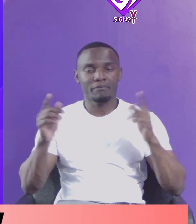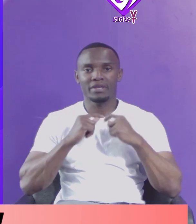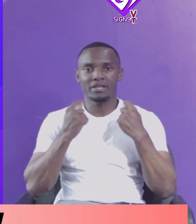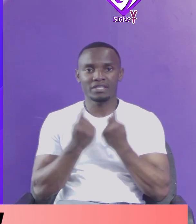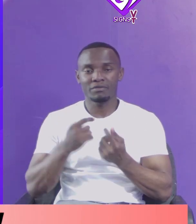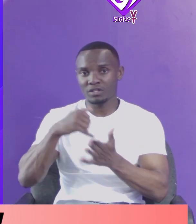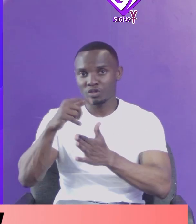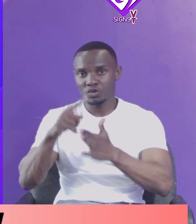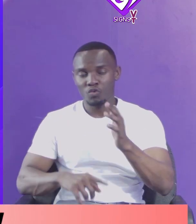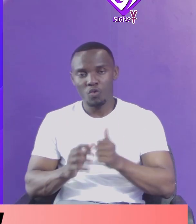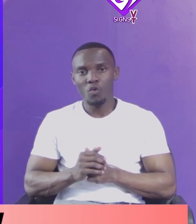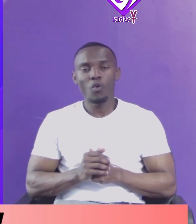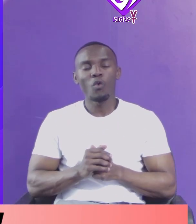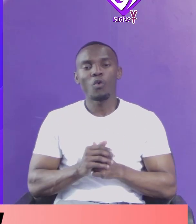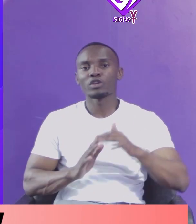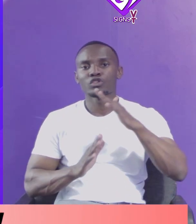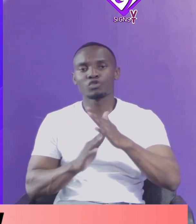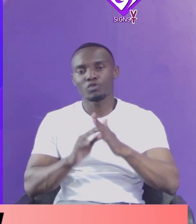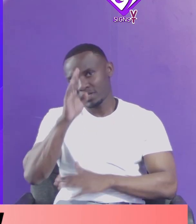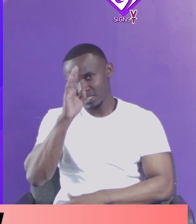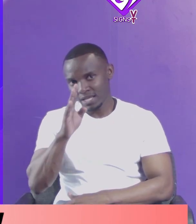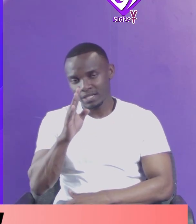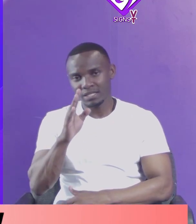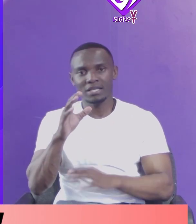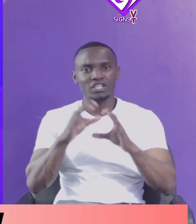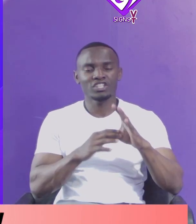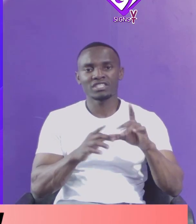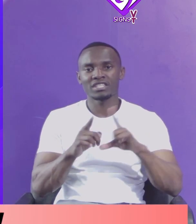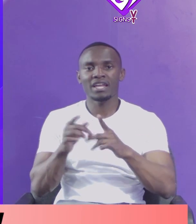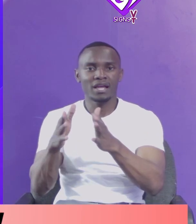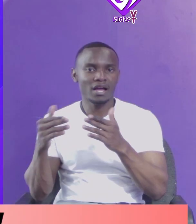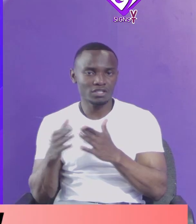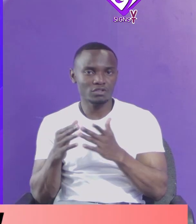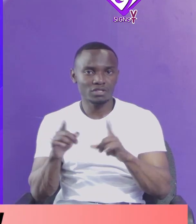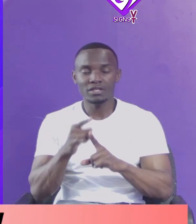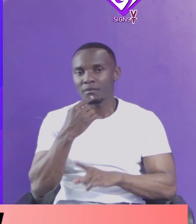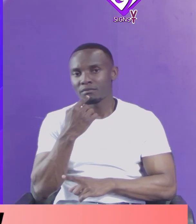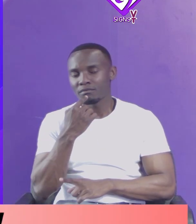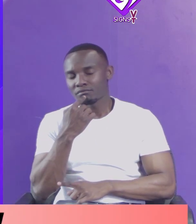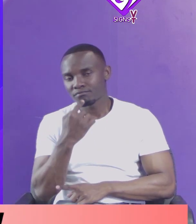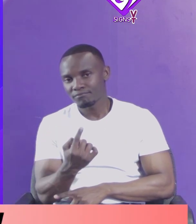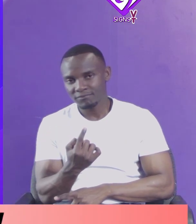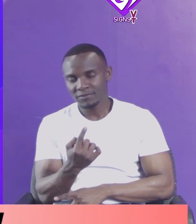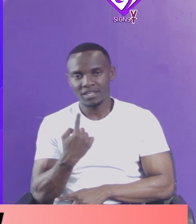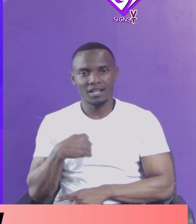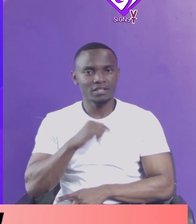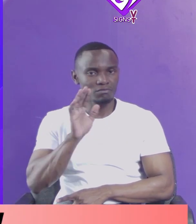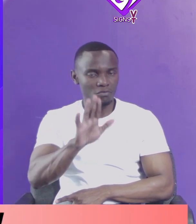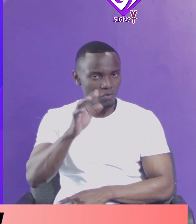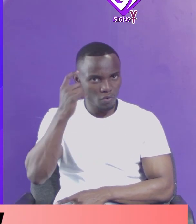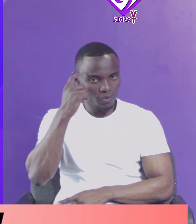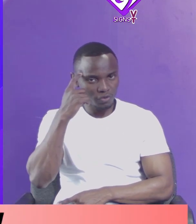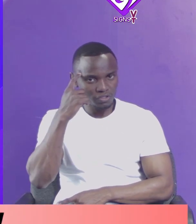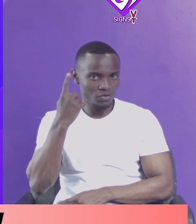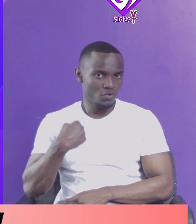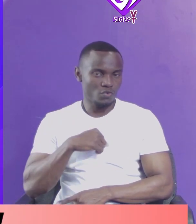we have Arsenal versus Chelsea. Be sure to send in your thoughts and opinions, your predictions as well. We are going to sample them at the end of the